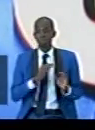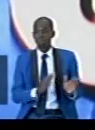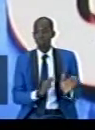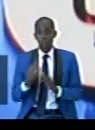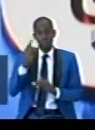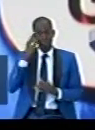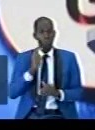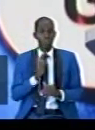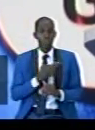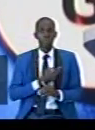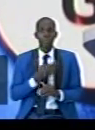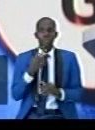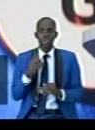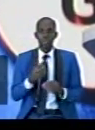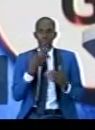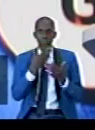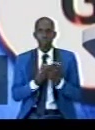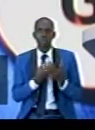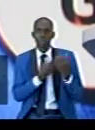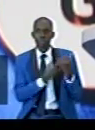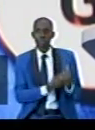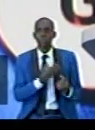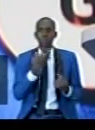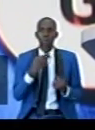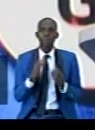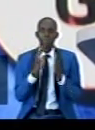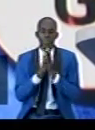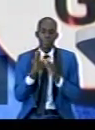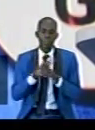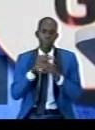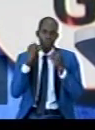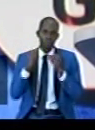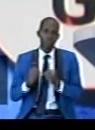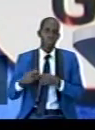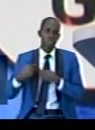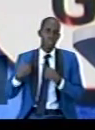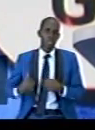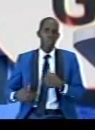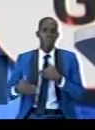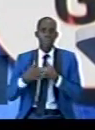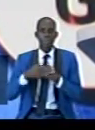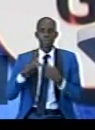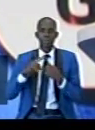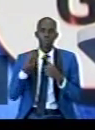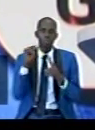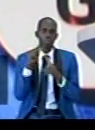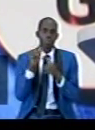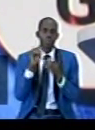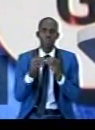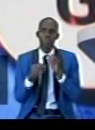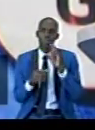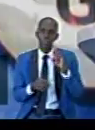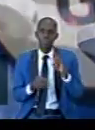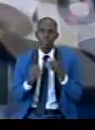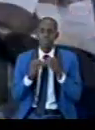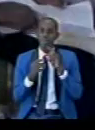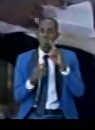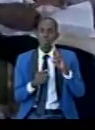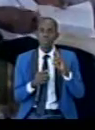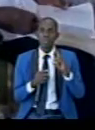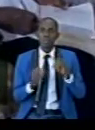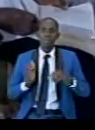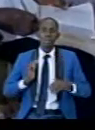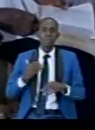of prayerful, strengthened hearts. Let's look at number one. Number one is